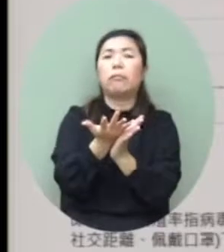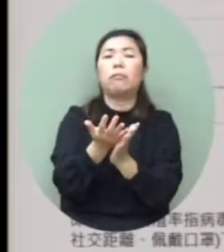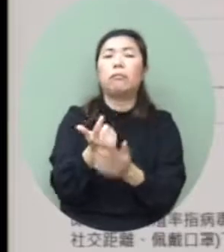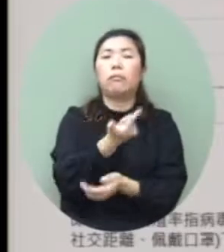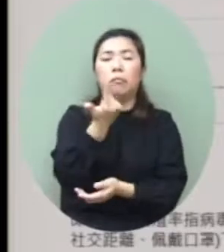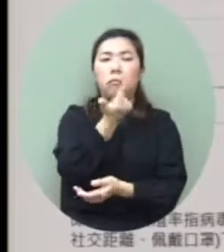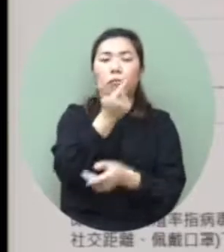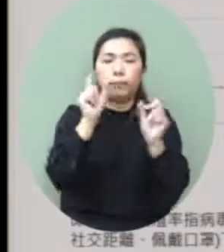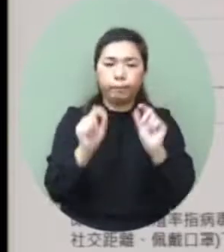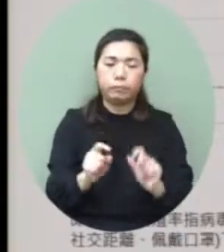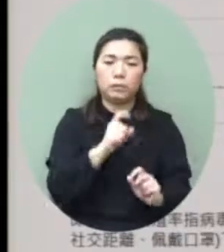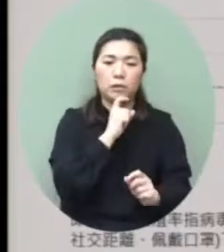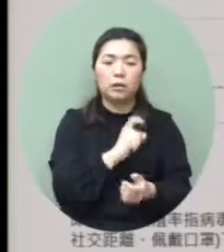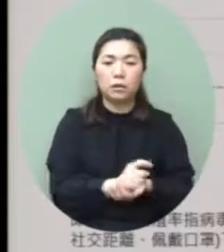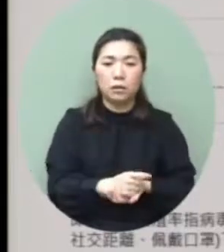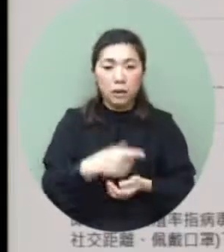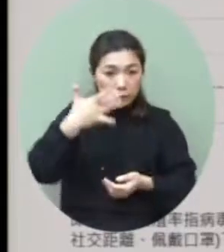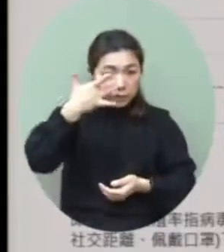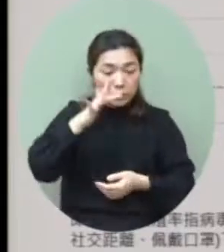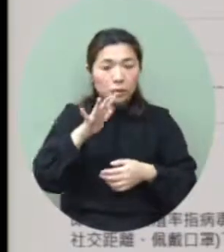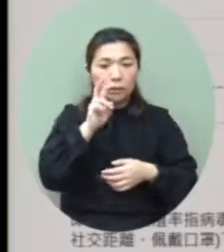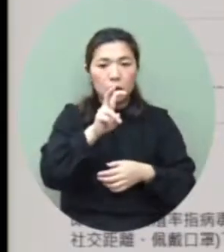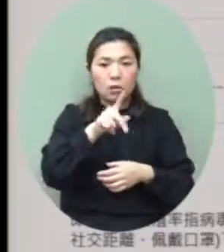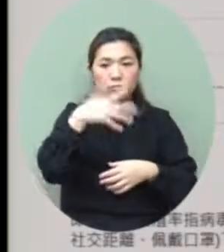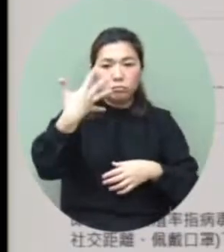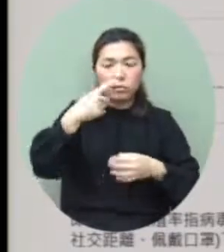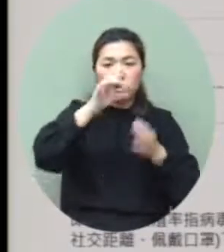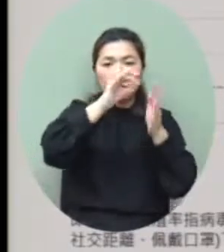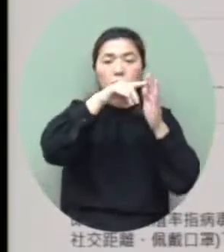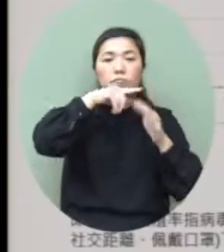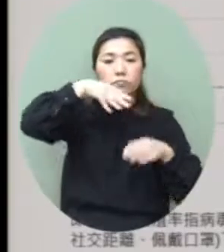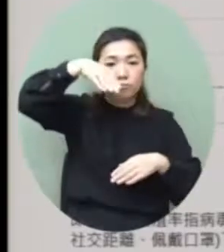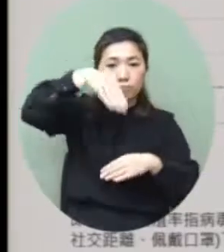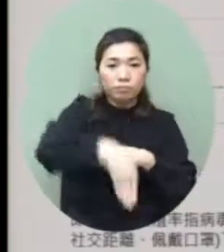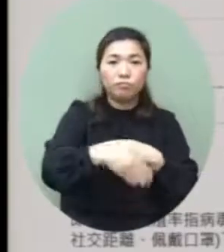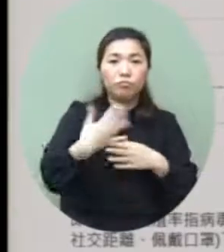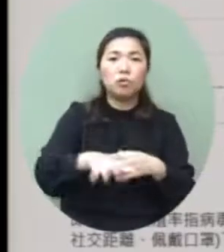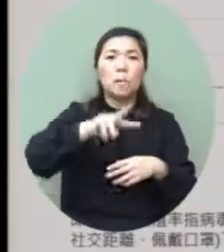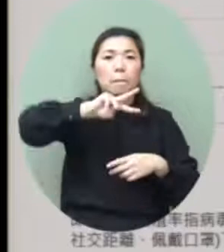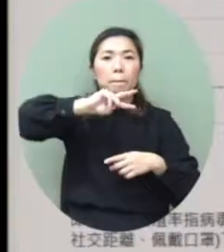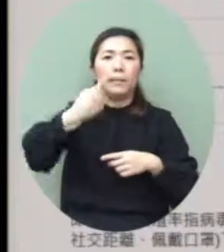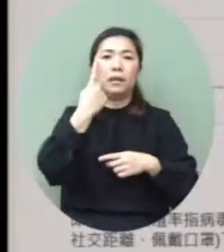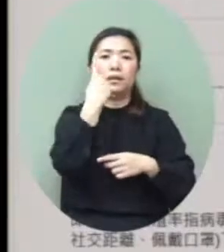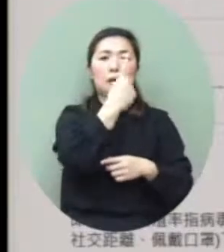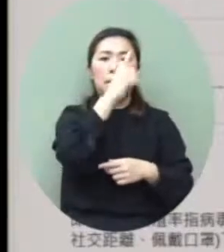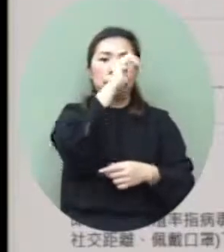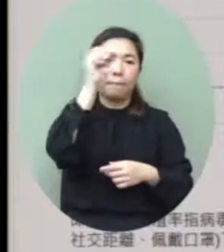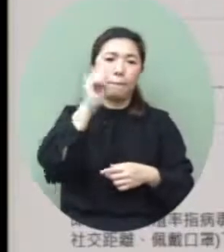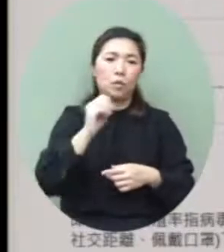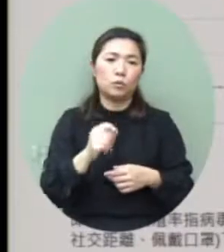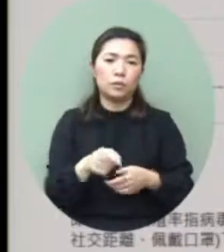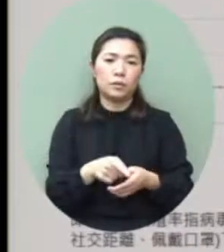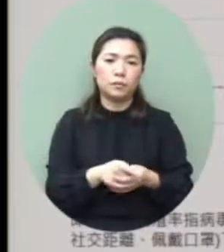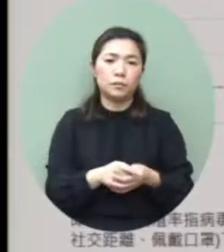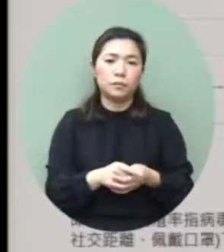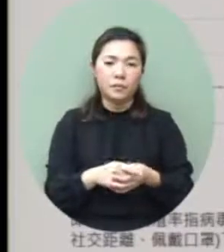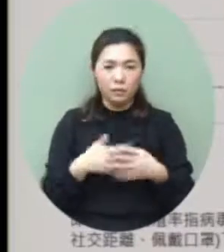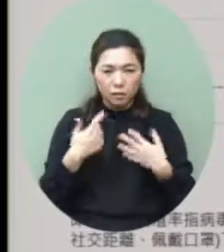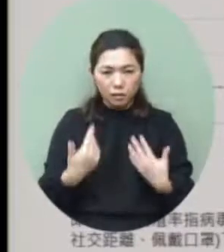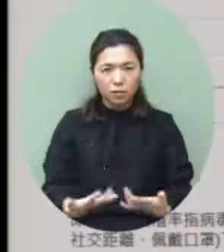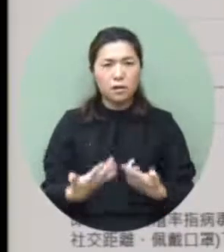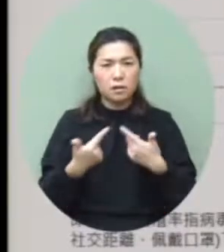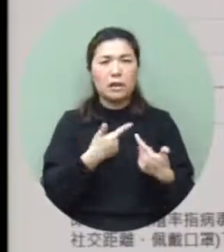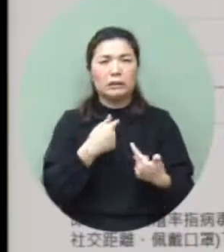restriction, and whether masks are being worn. Now, according to the latest figure, it is now below